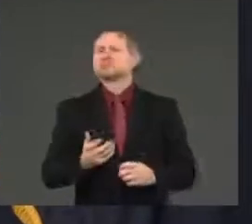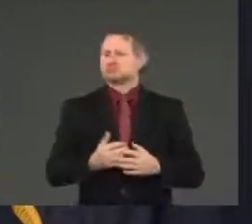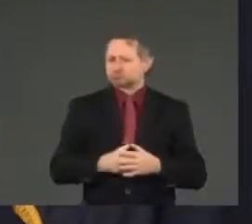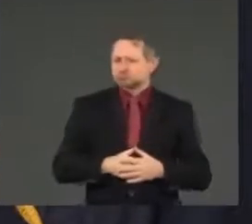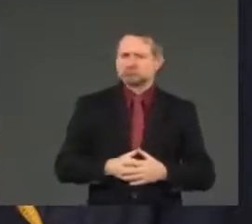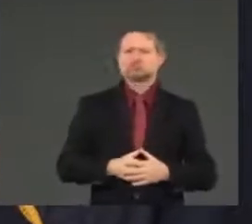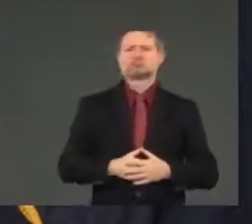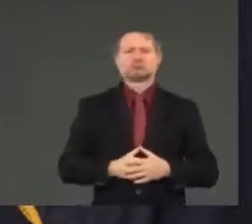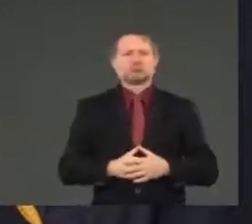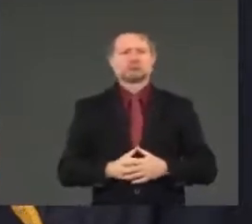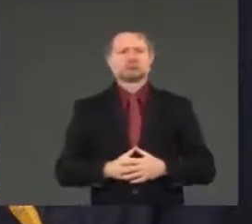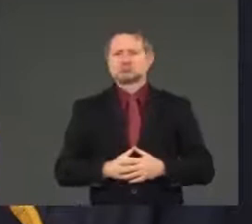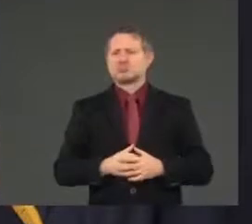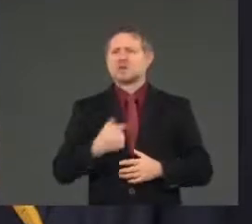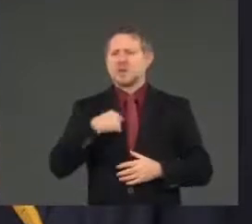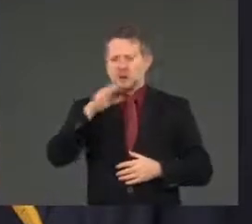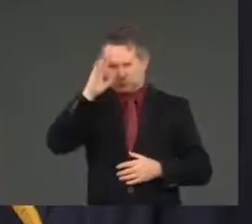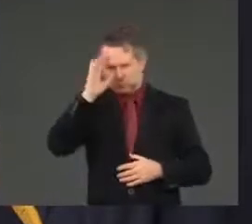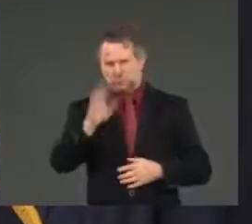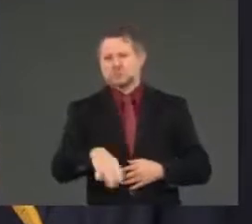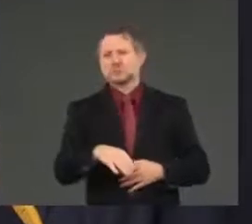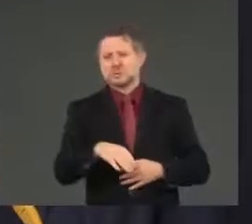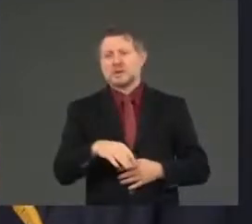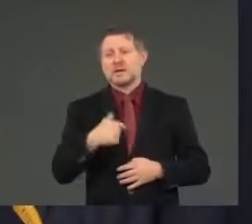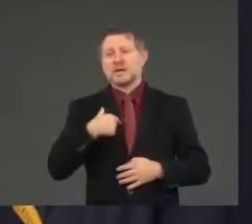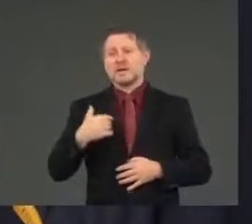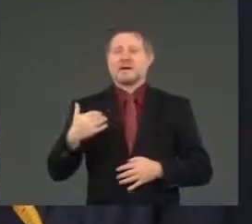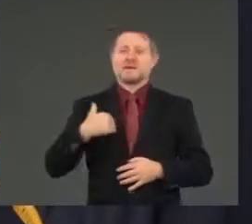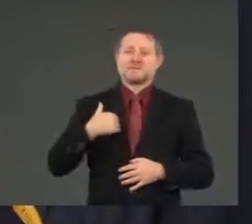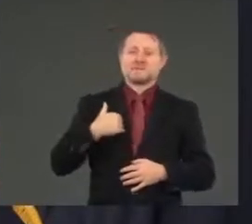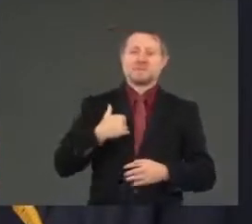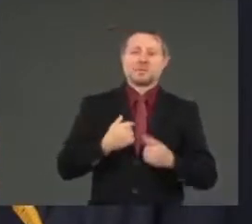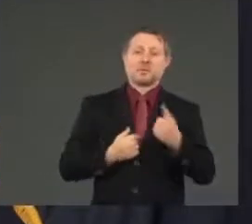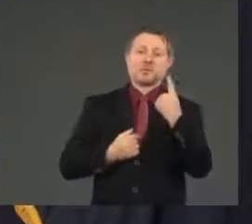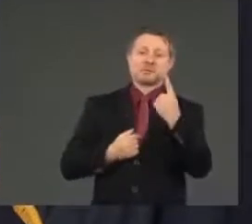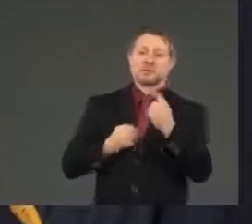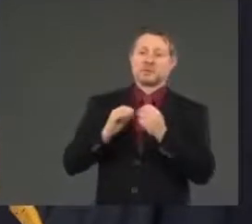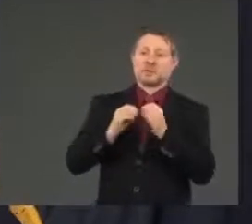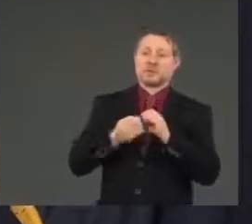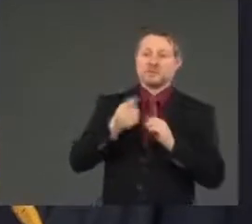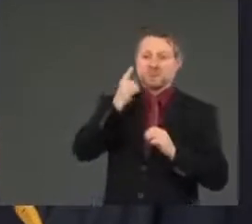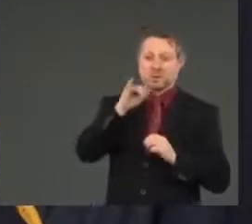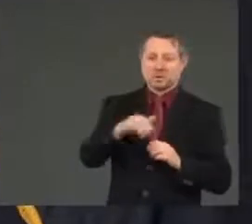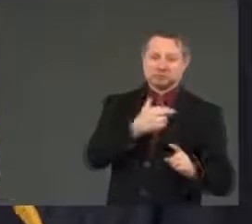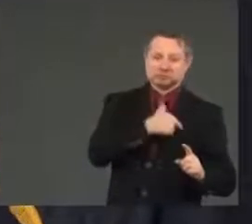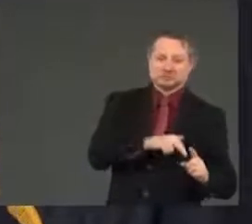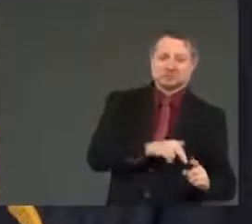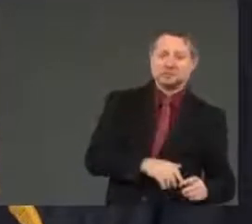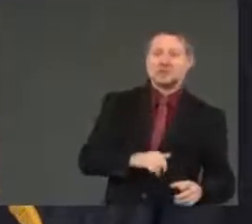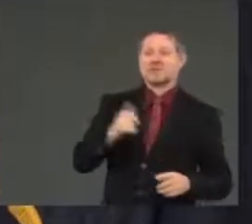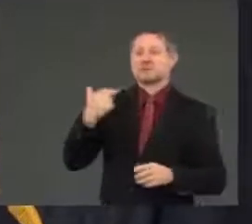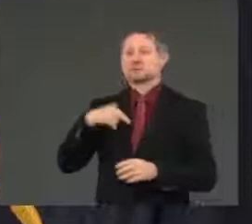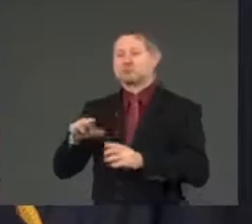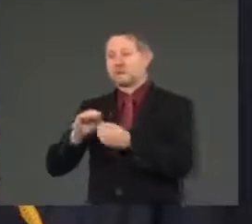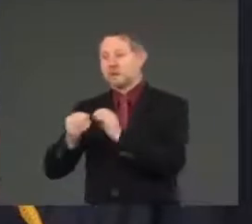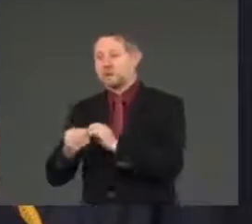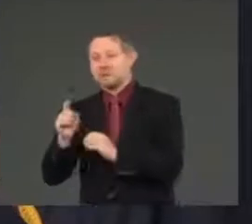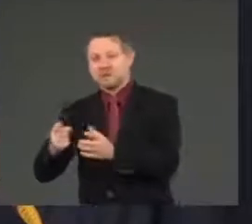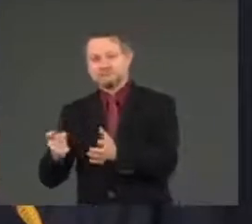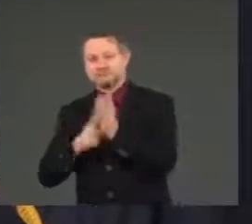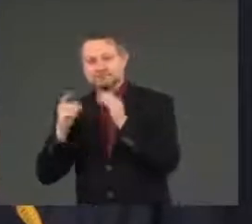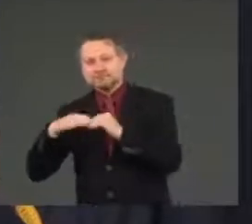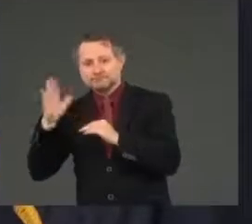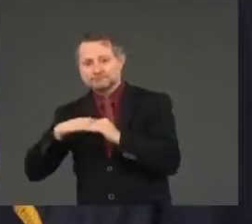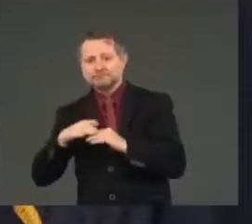It's complicated to set one number for one religion, another number for, you're going to set 14 for the